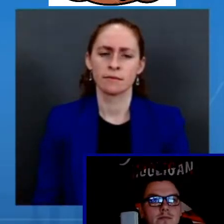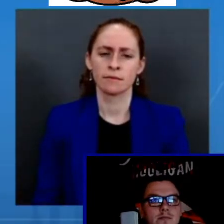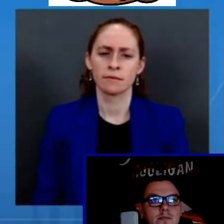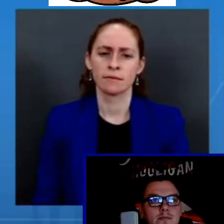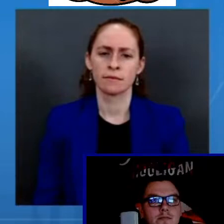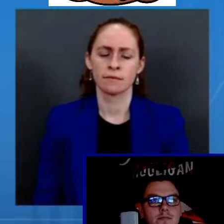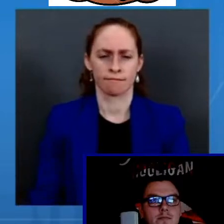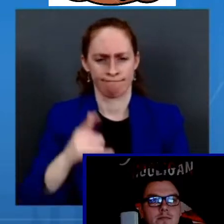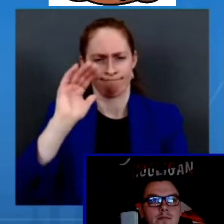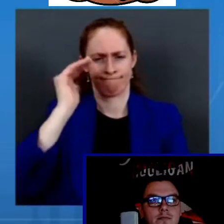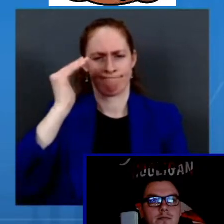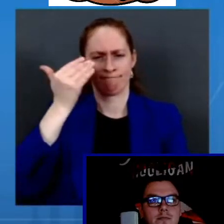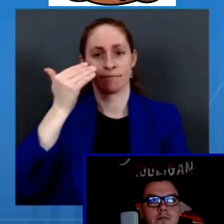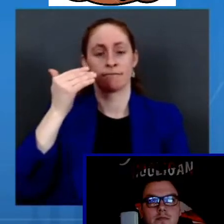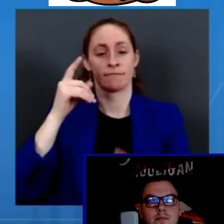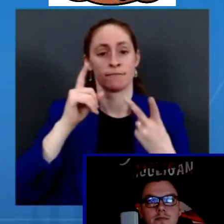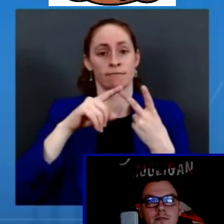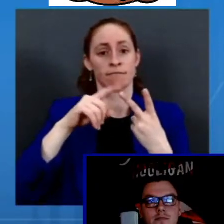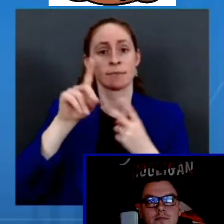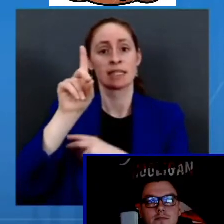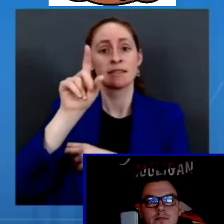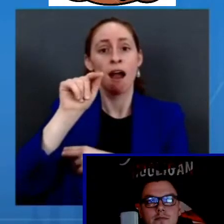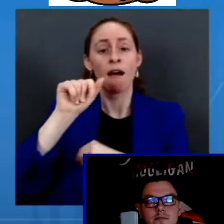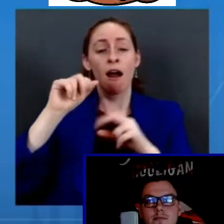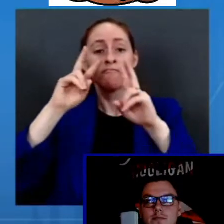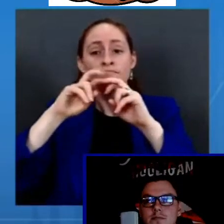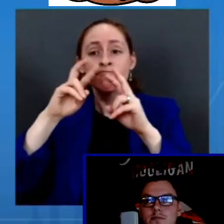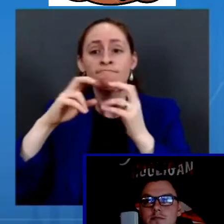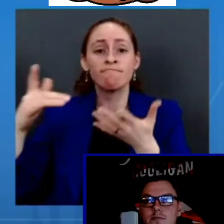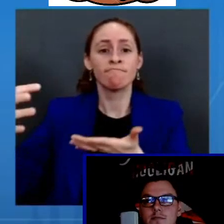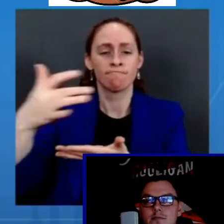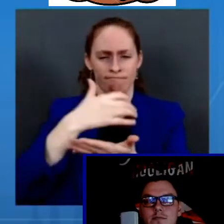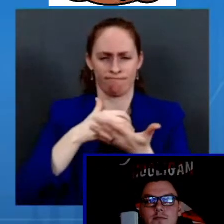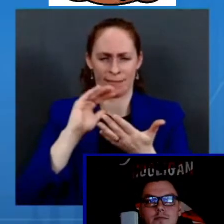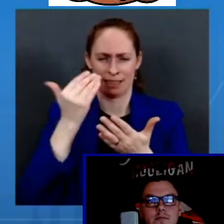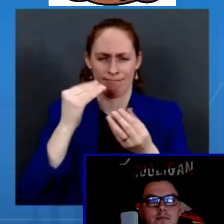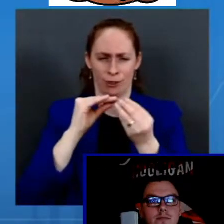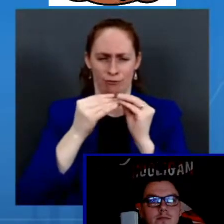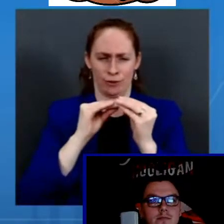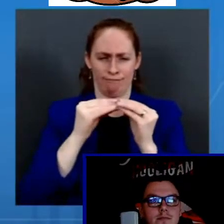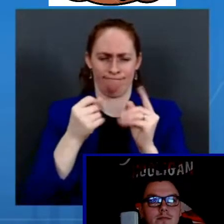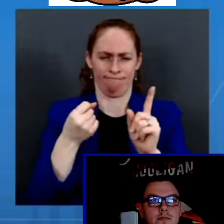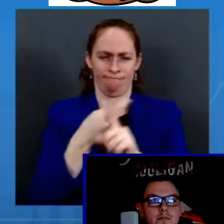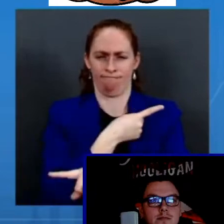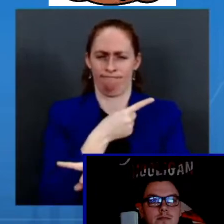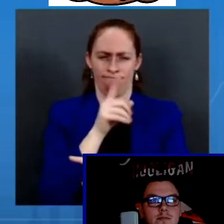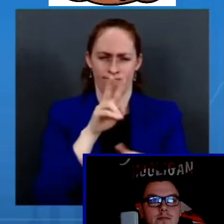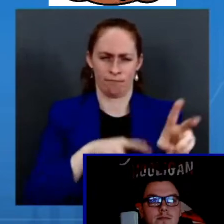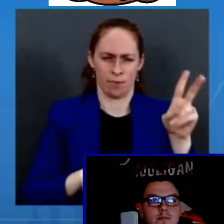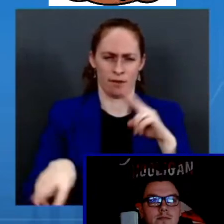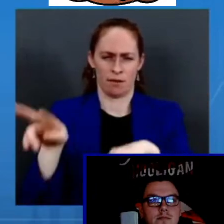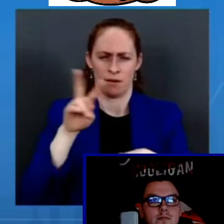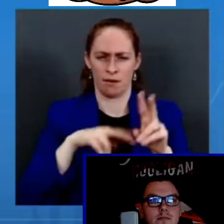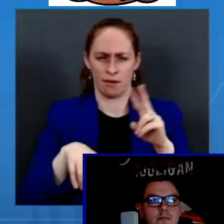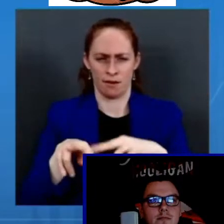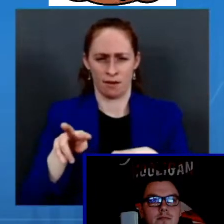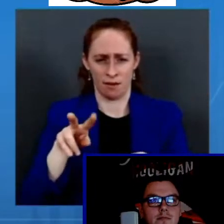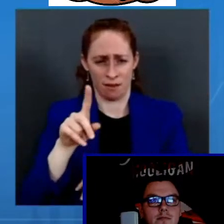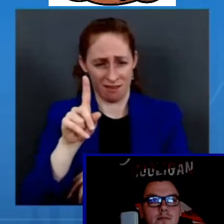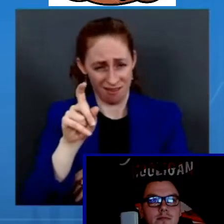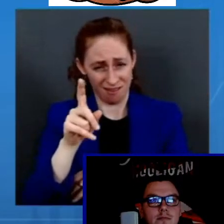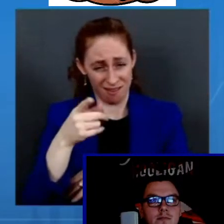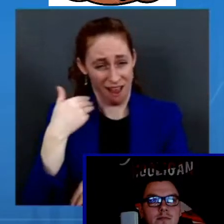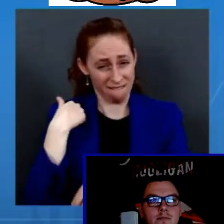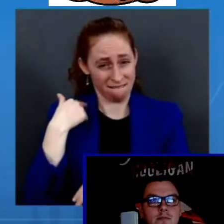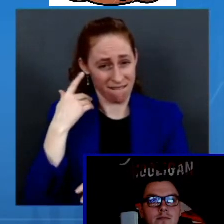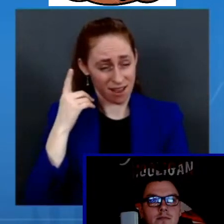fully vaccinated and boosted, but also the unvaccinated. I'm wondering if you have any idea how big the gap is. In other words, do you know what the true